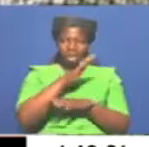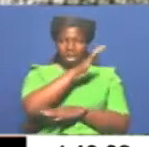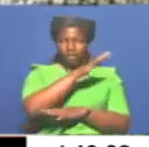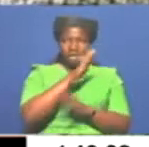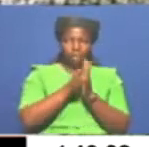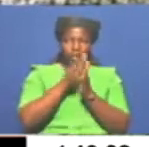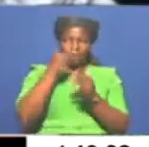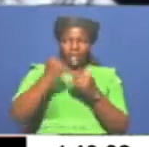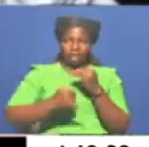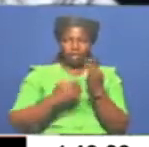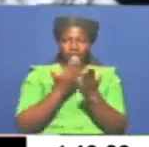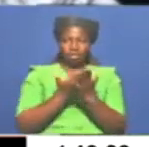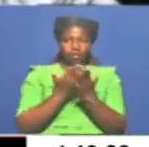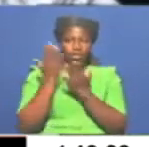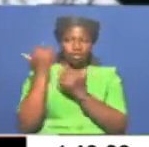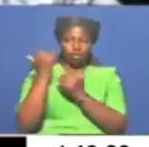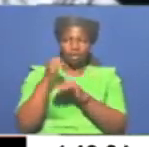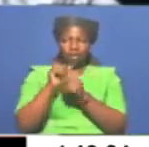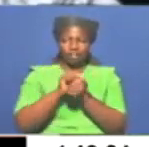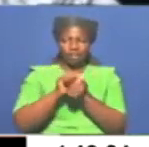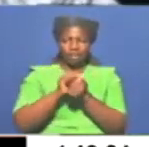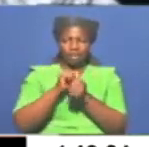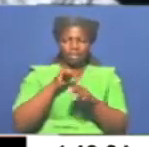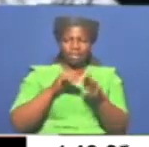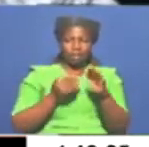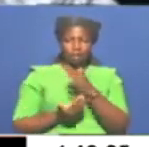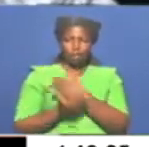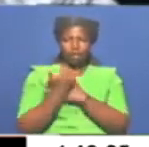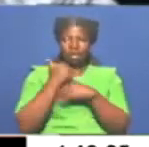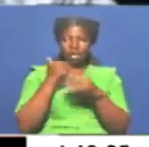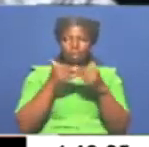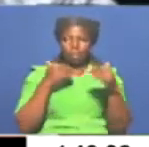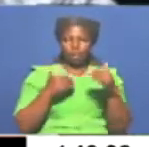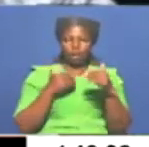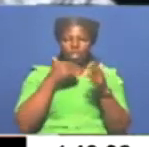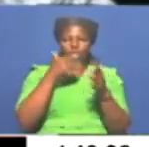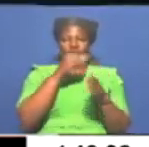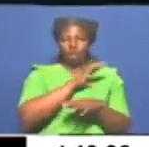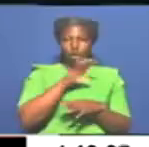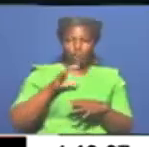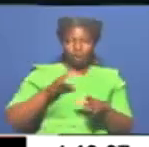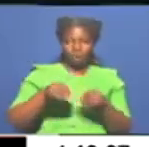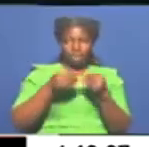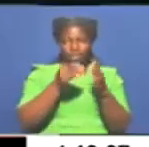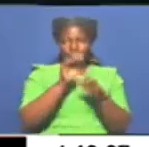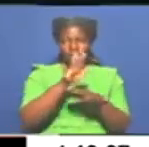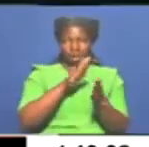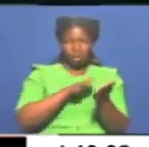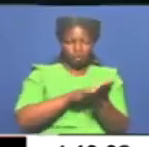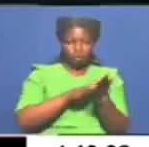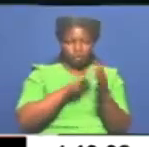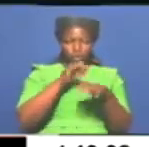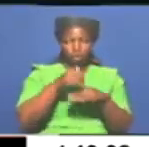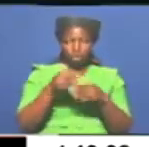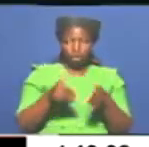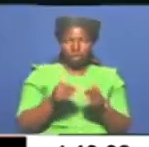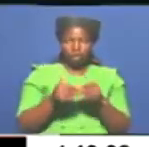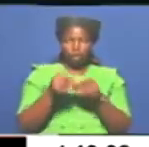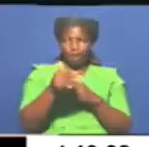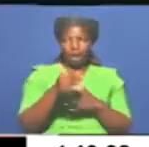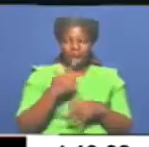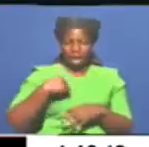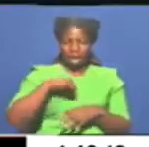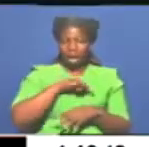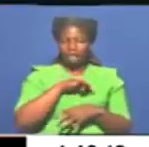on Friday morning before the commission gives its recommendations on the way forward. We require the receipt to